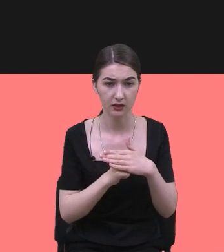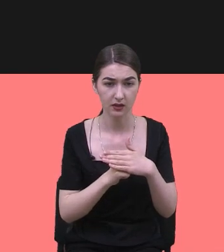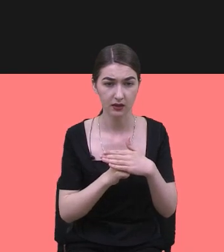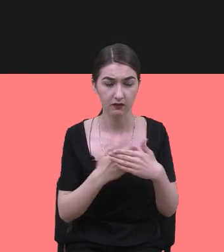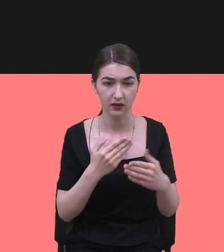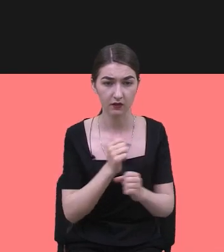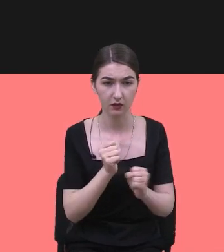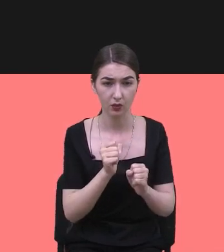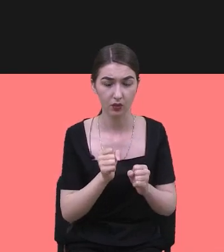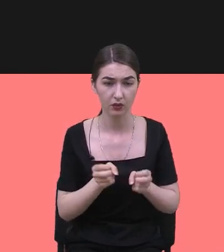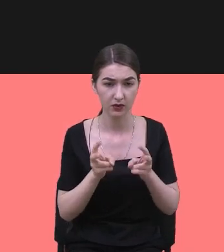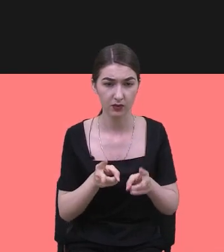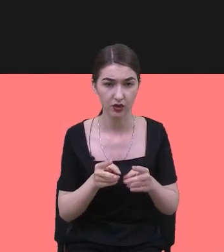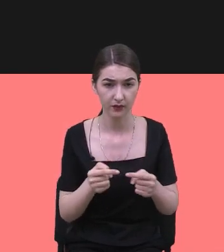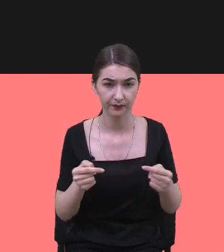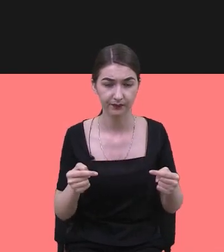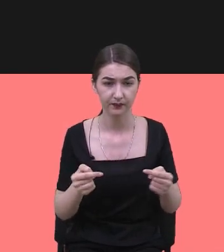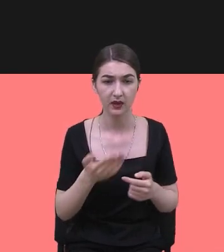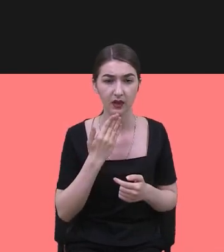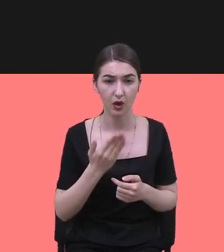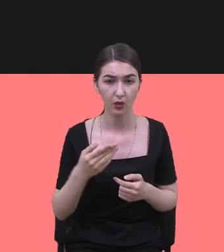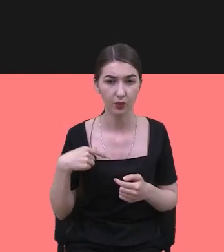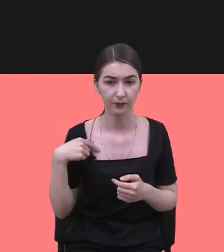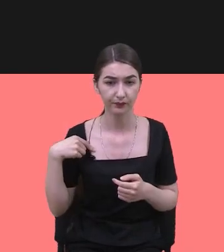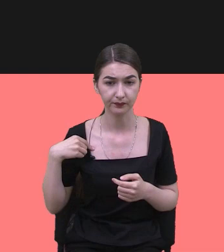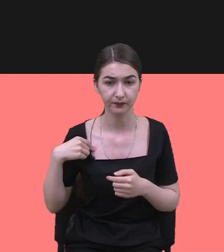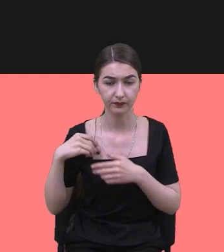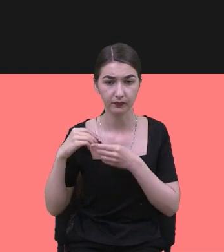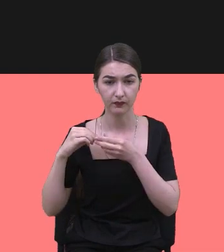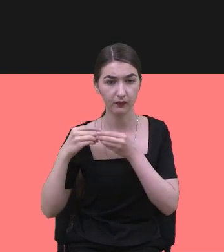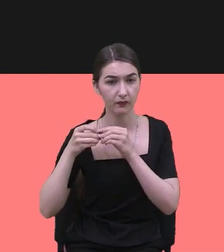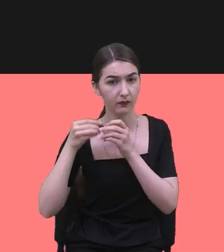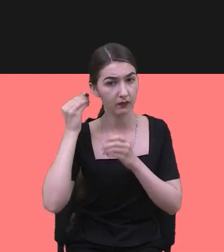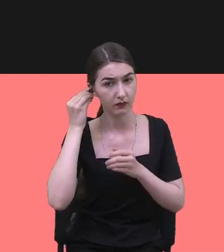stages of aiding the victims.